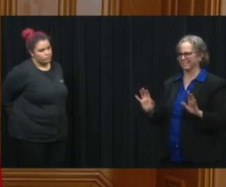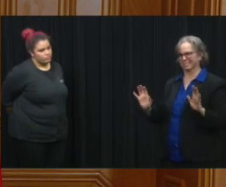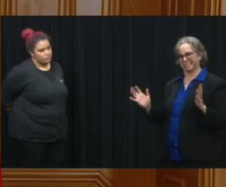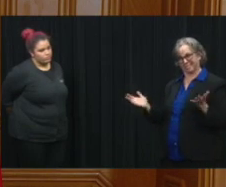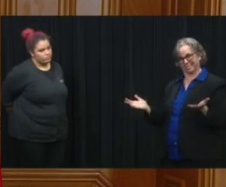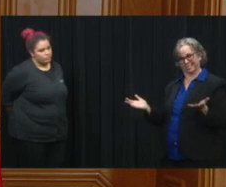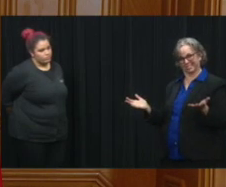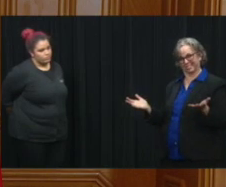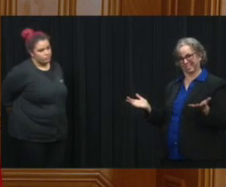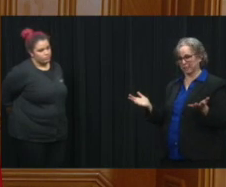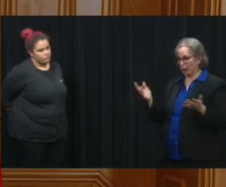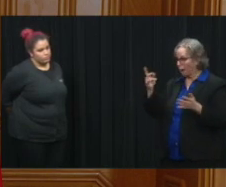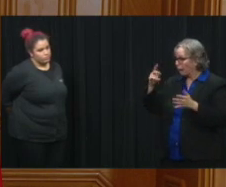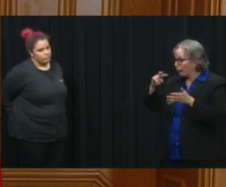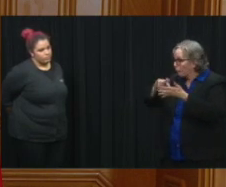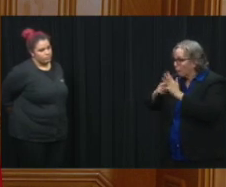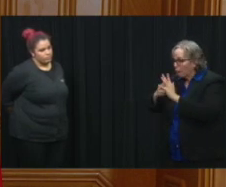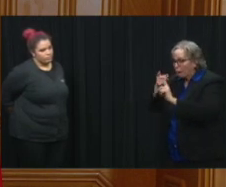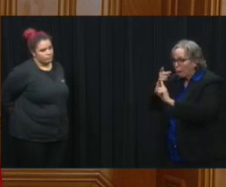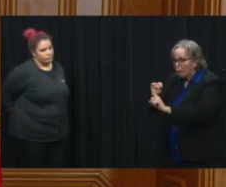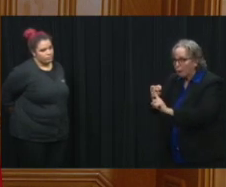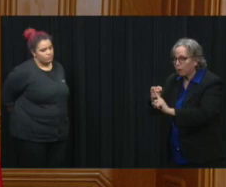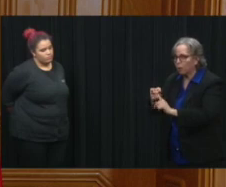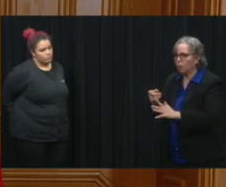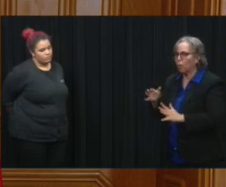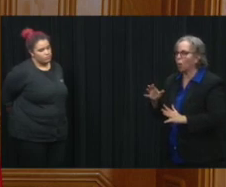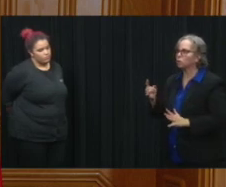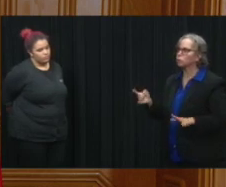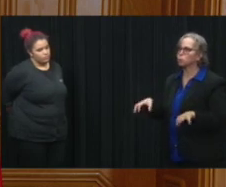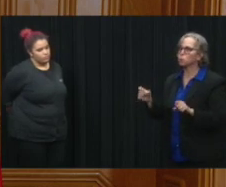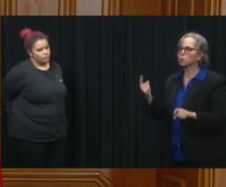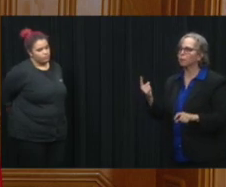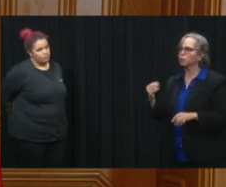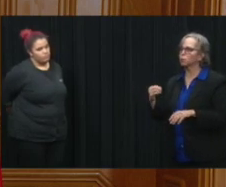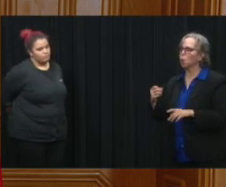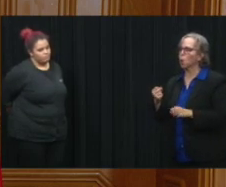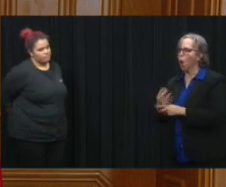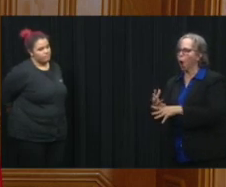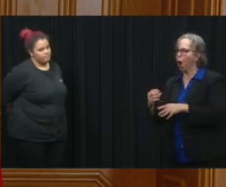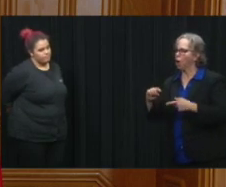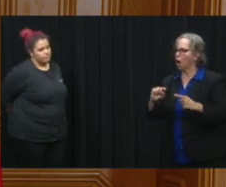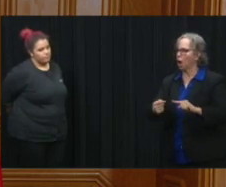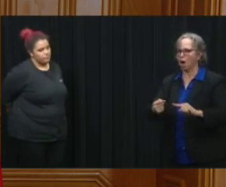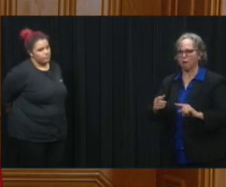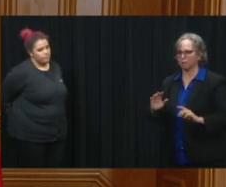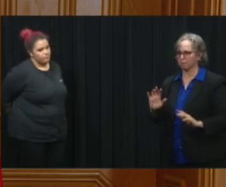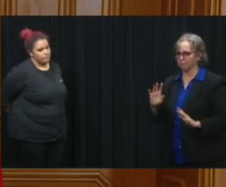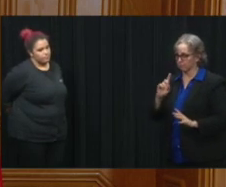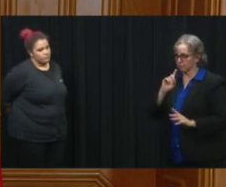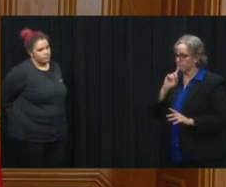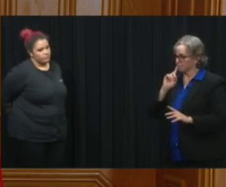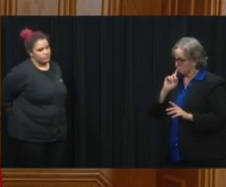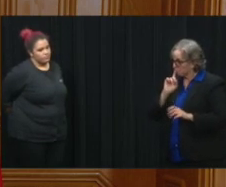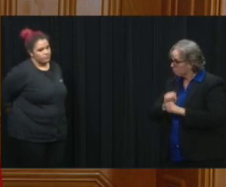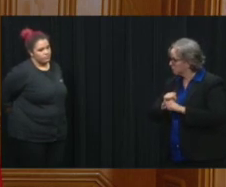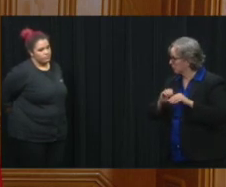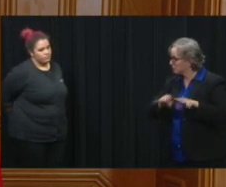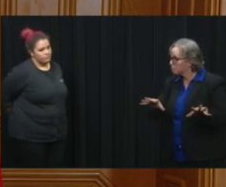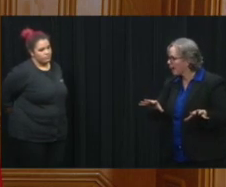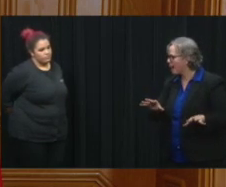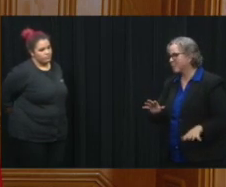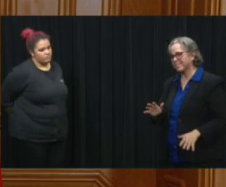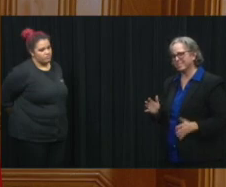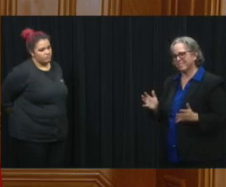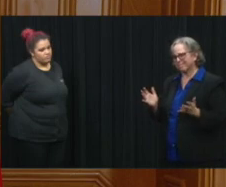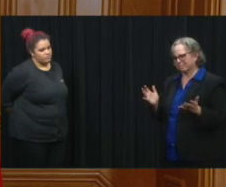unintendedly, do some action that caused the significant spread of this. And so again, if you're